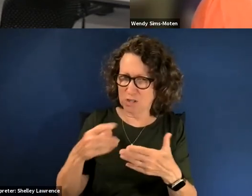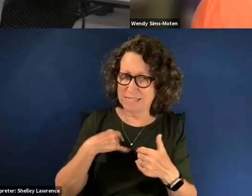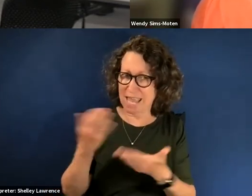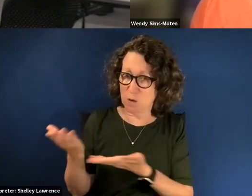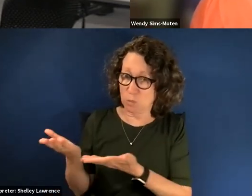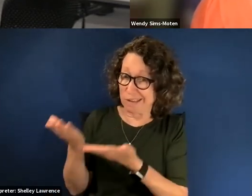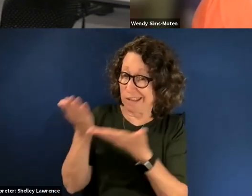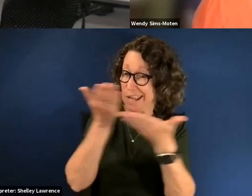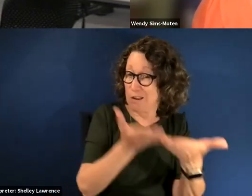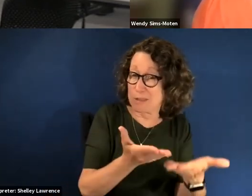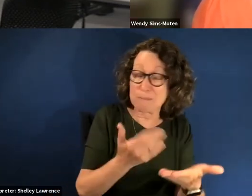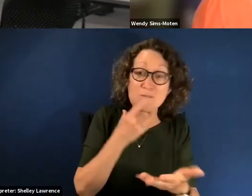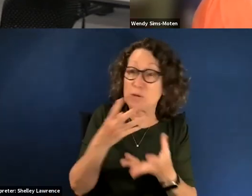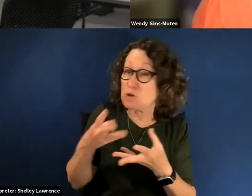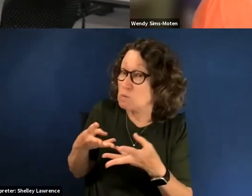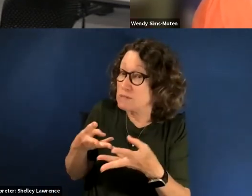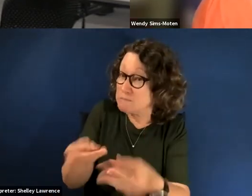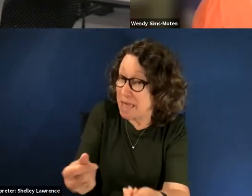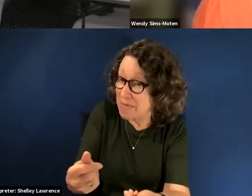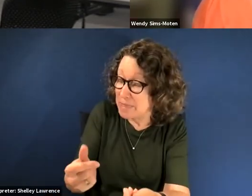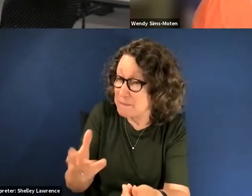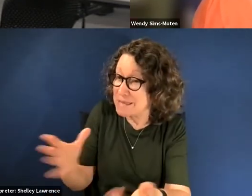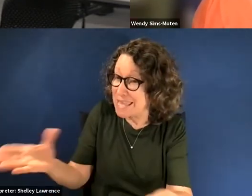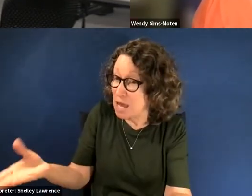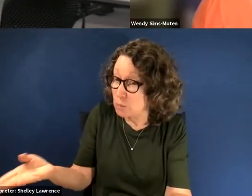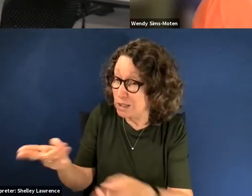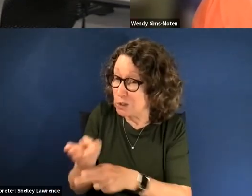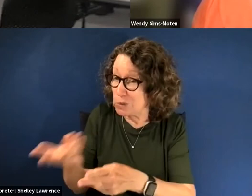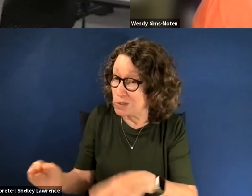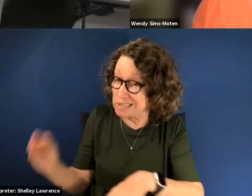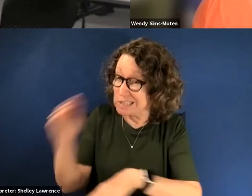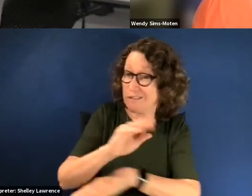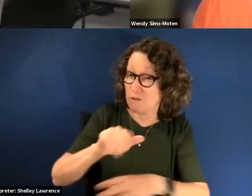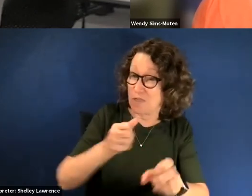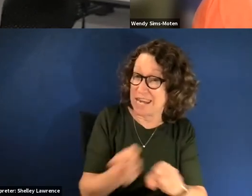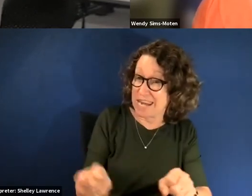them over if we don't spend them in that year?